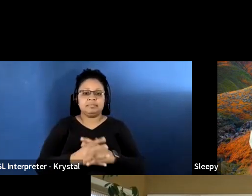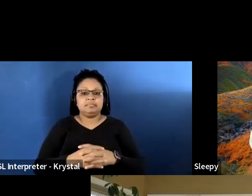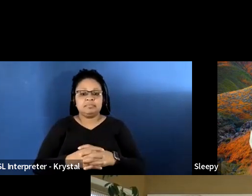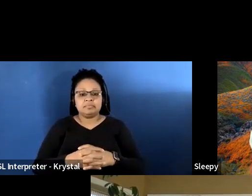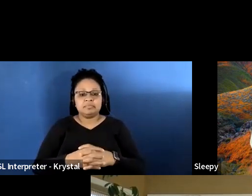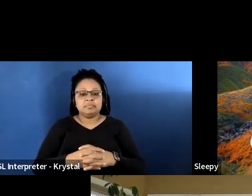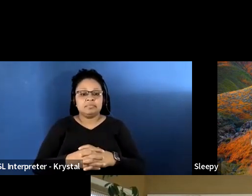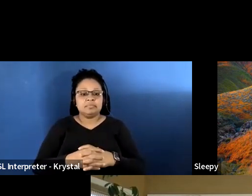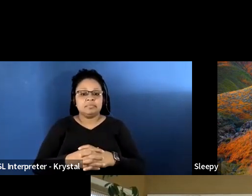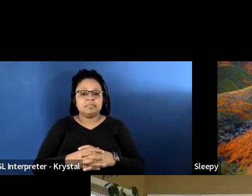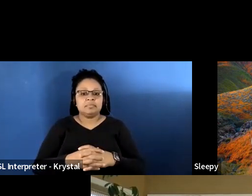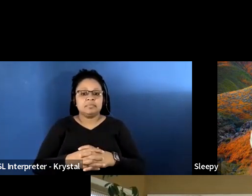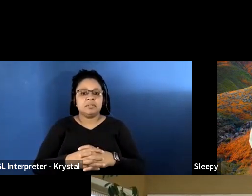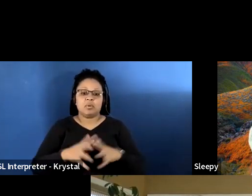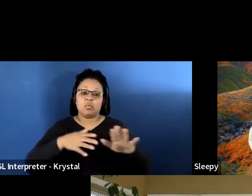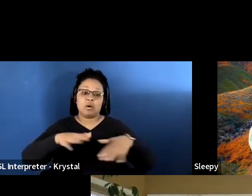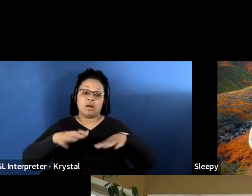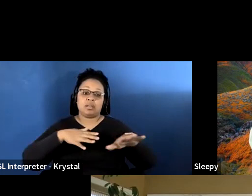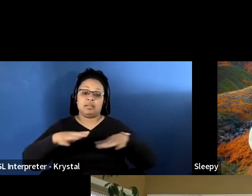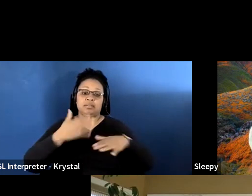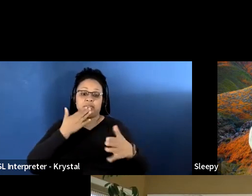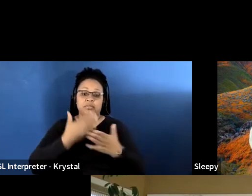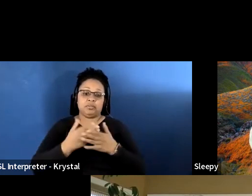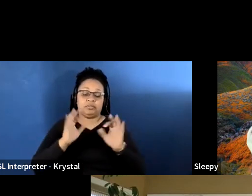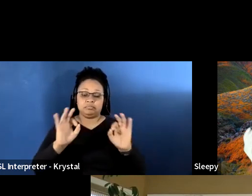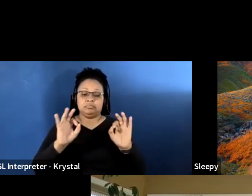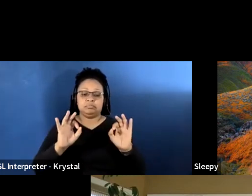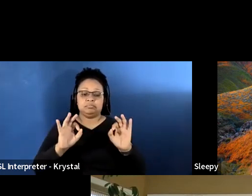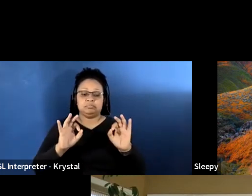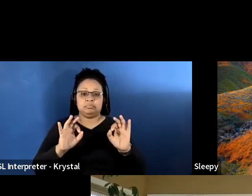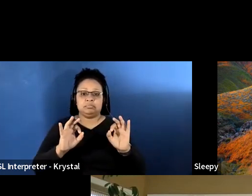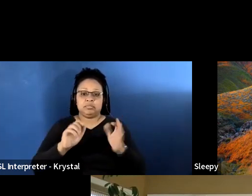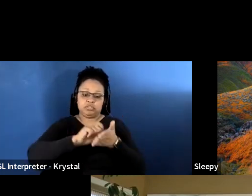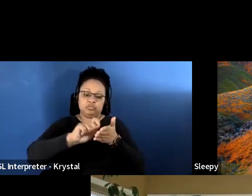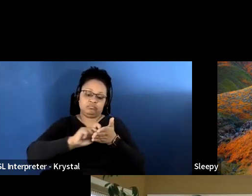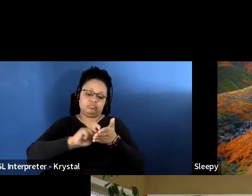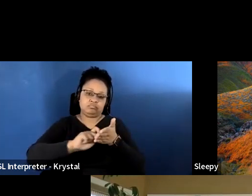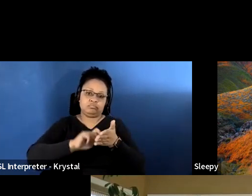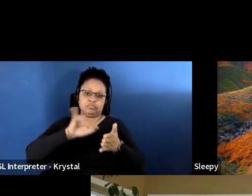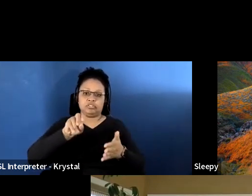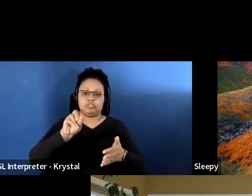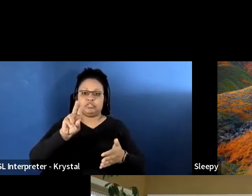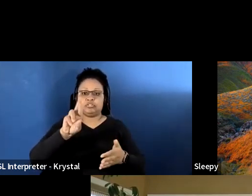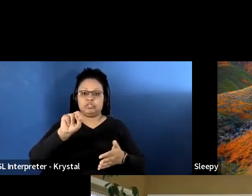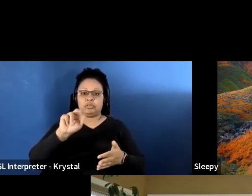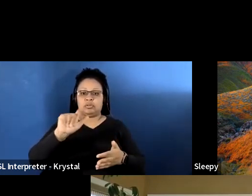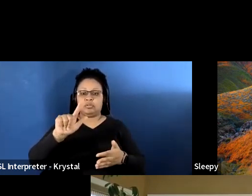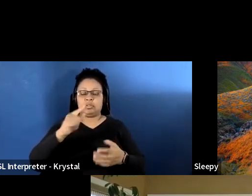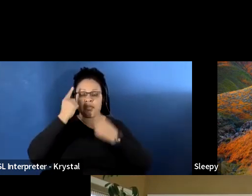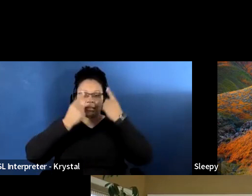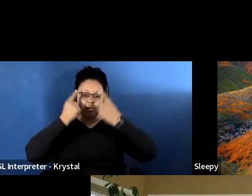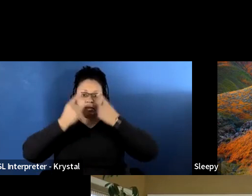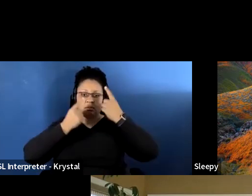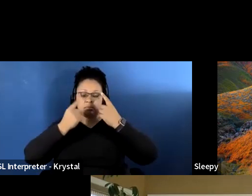And walking is really good. So journaling my thoughts, that is something I used to do a long